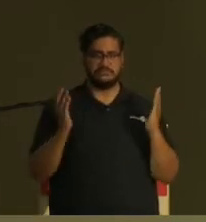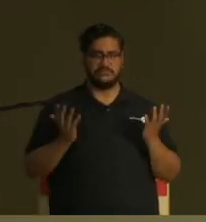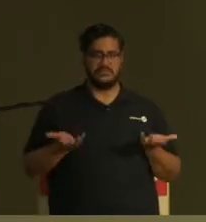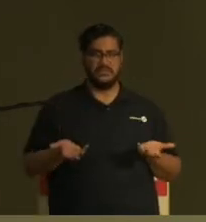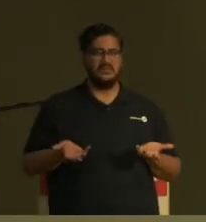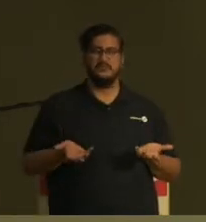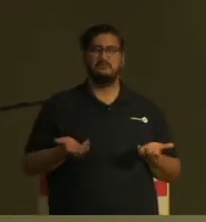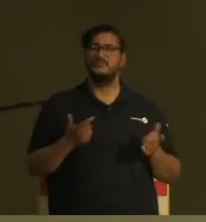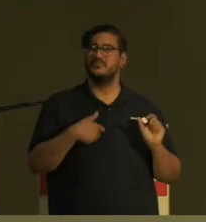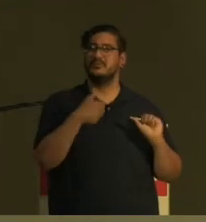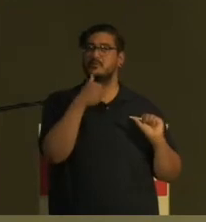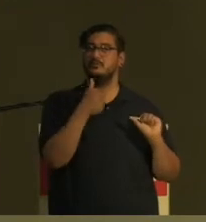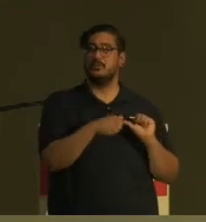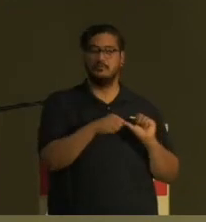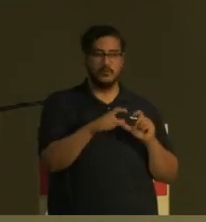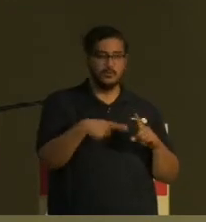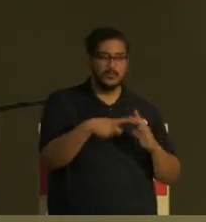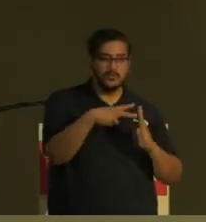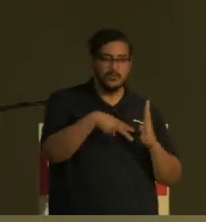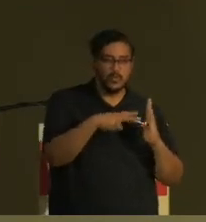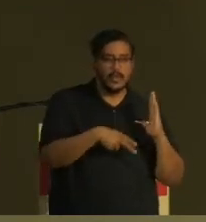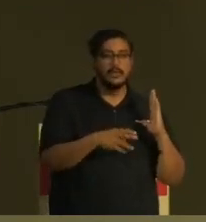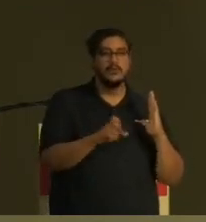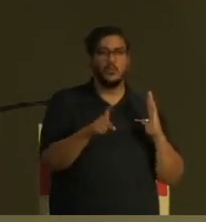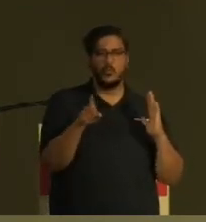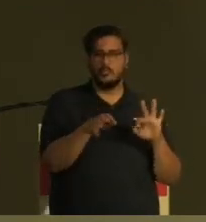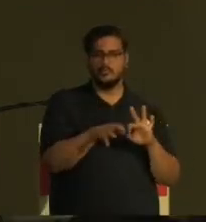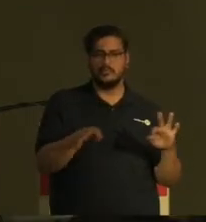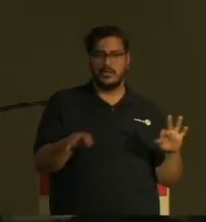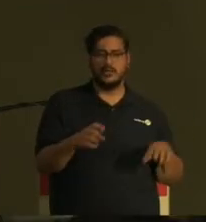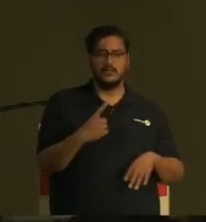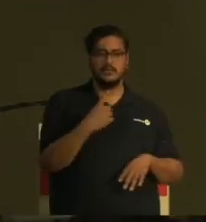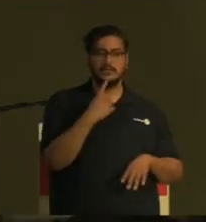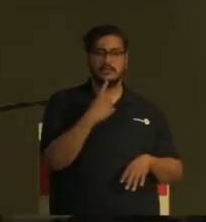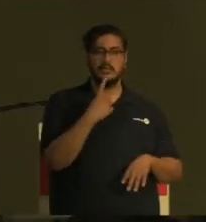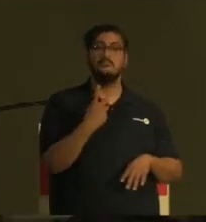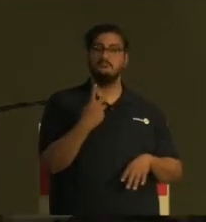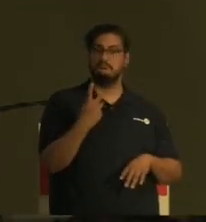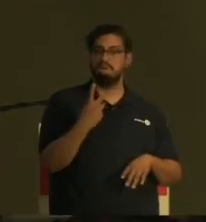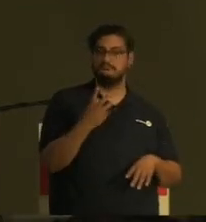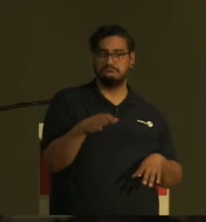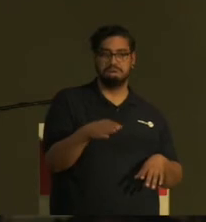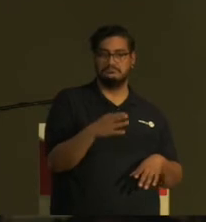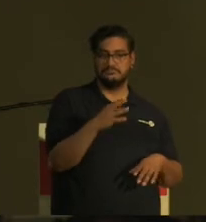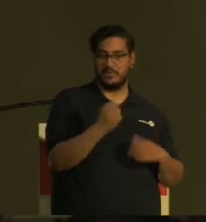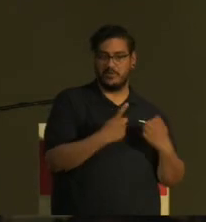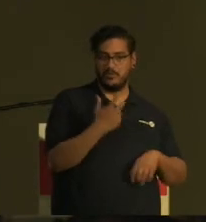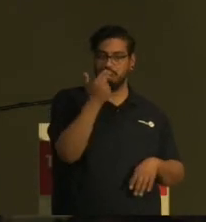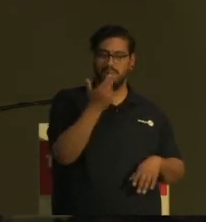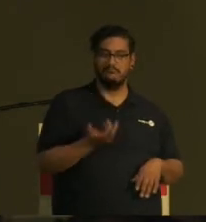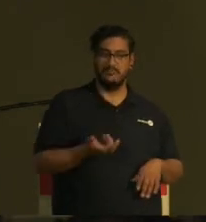And I remember when you read, there was a line that everybody was amused by. You remember